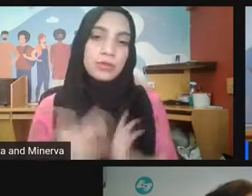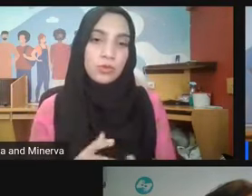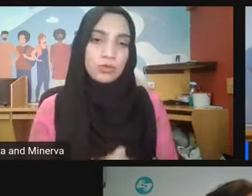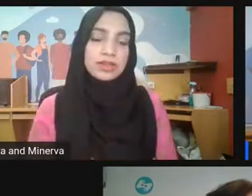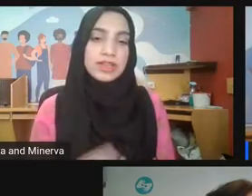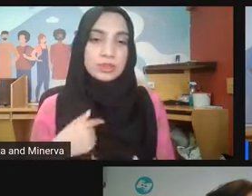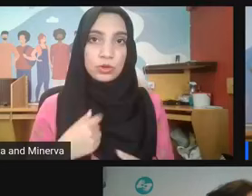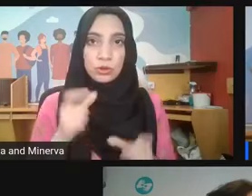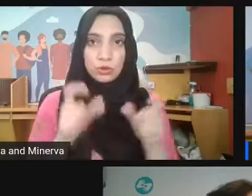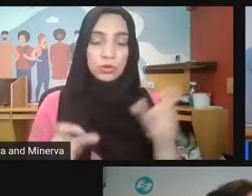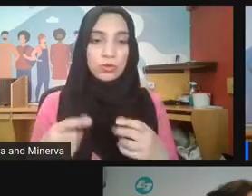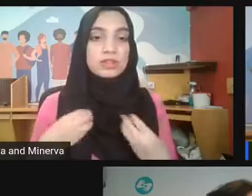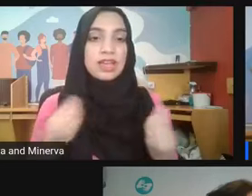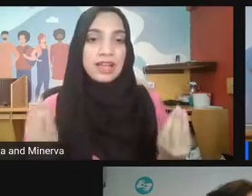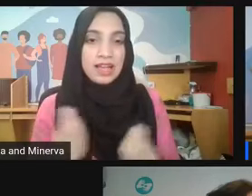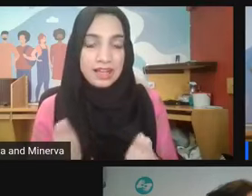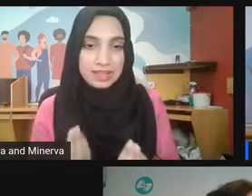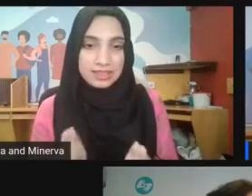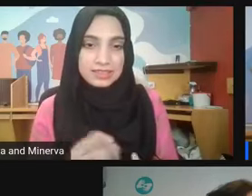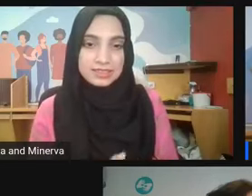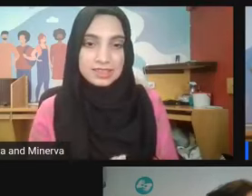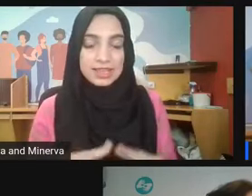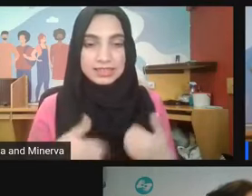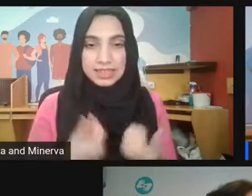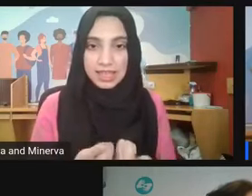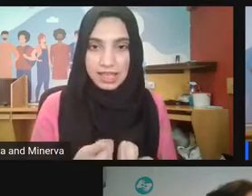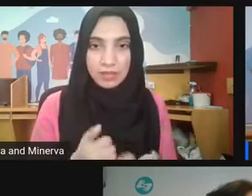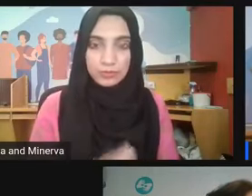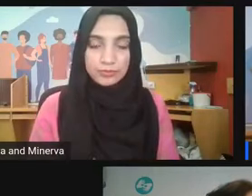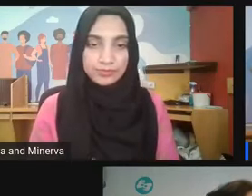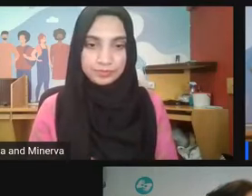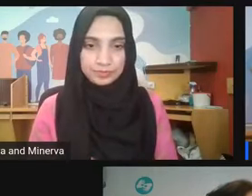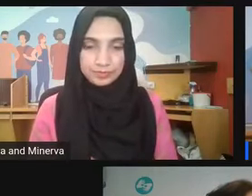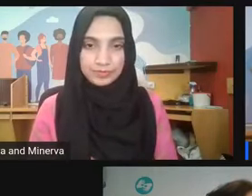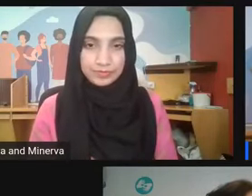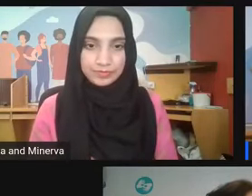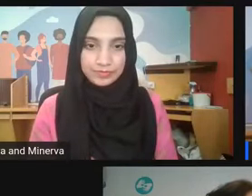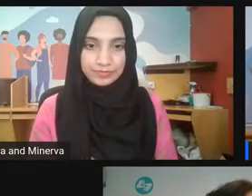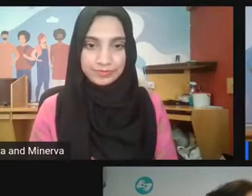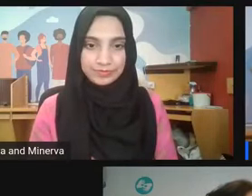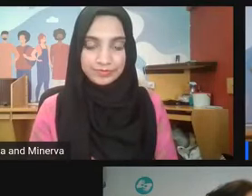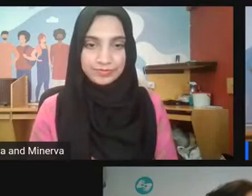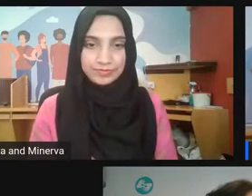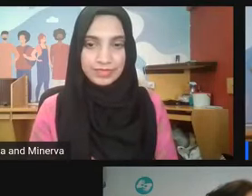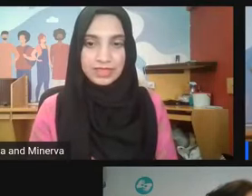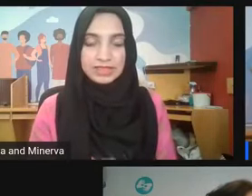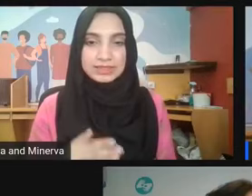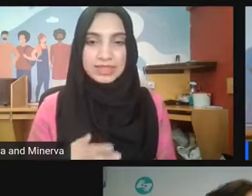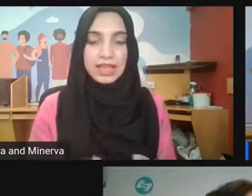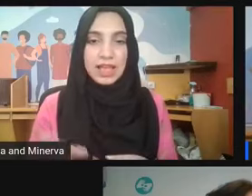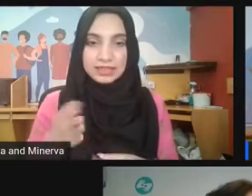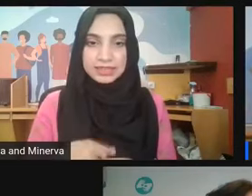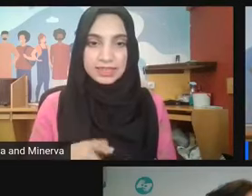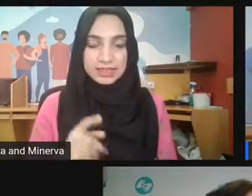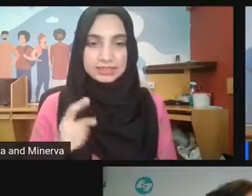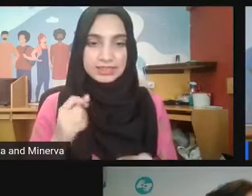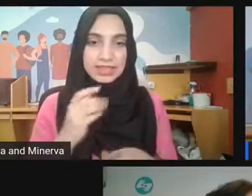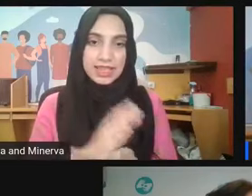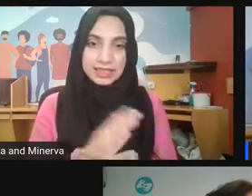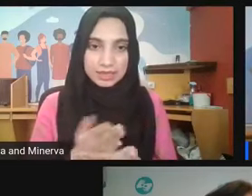skin. Before moving to our next speaker, I would like the interpreters to be switched, and then we